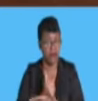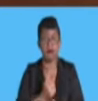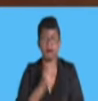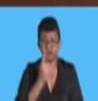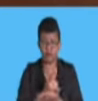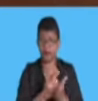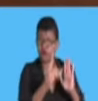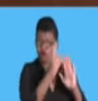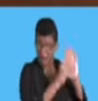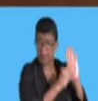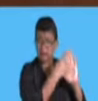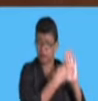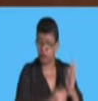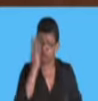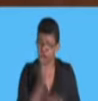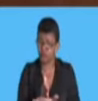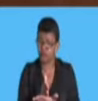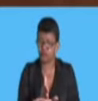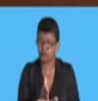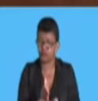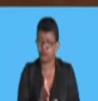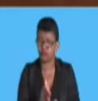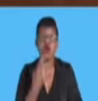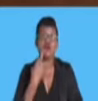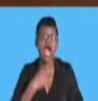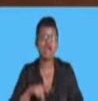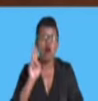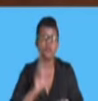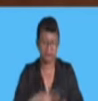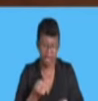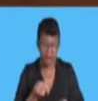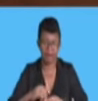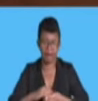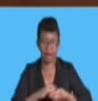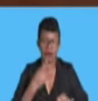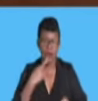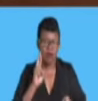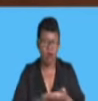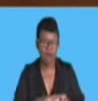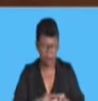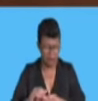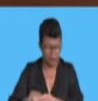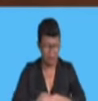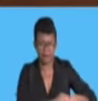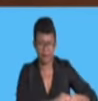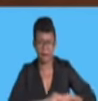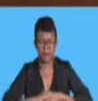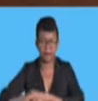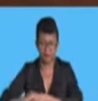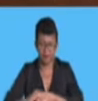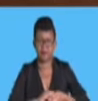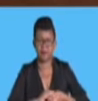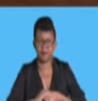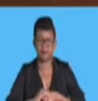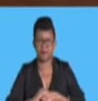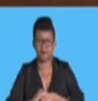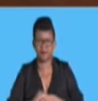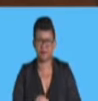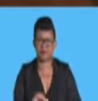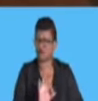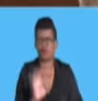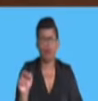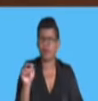based on true reconciliation, restorative justice, and genuine goodwill. There will be no need for handouts, as